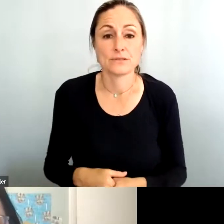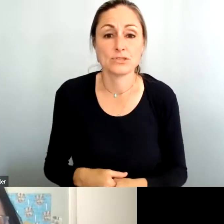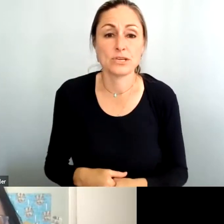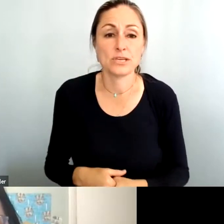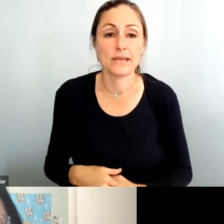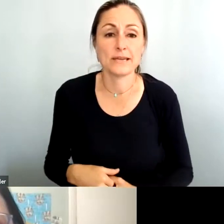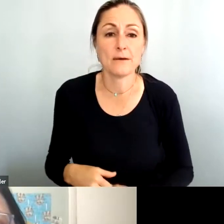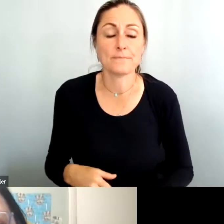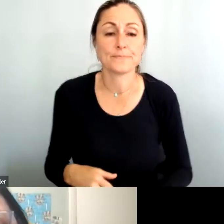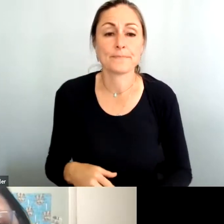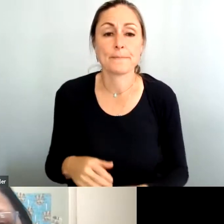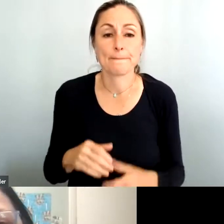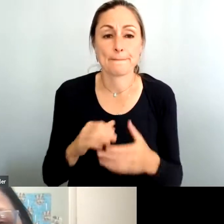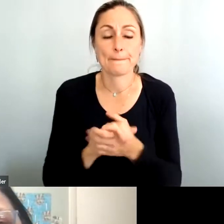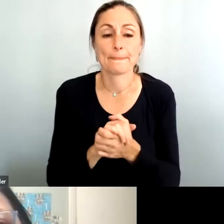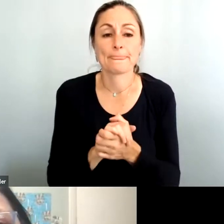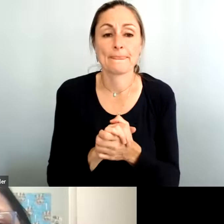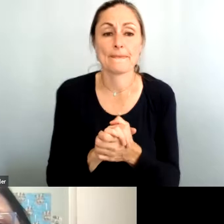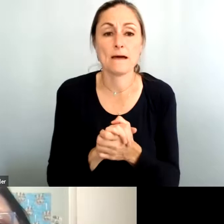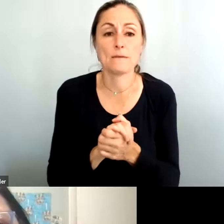yeah, I think that